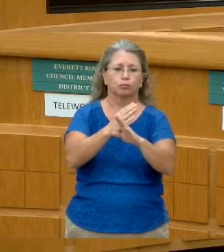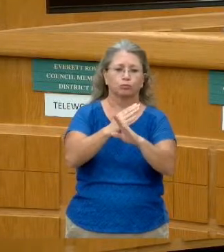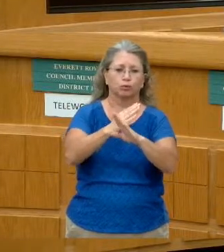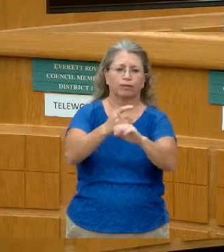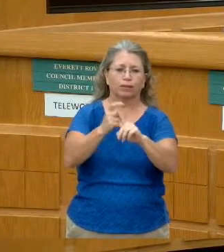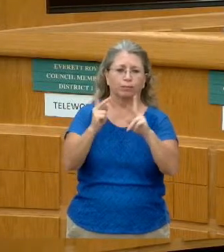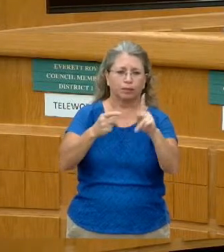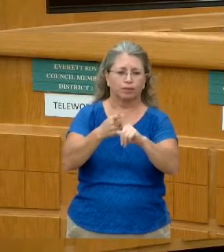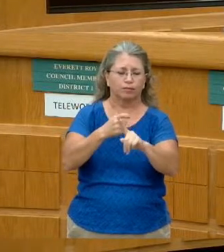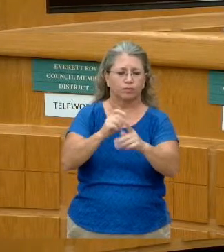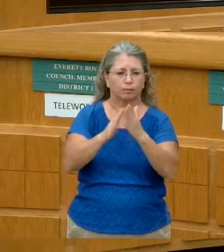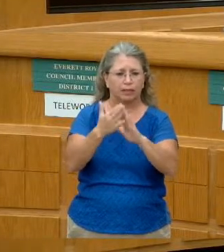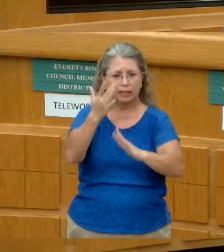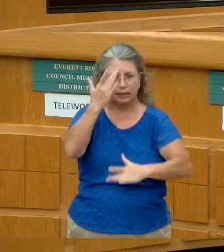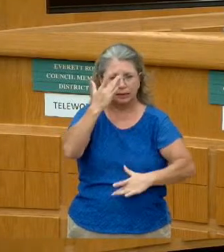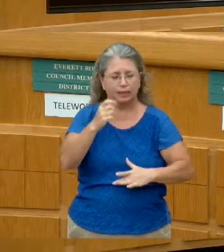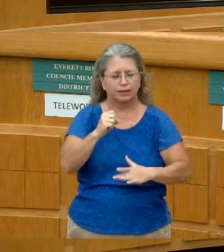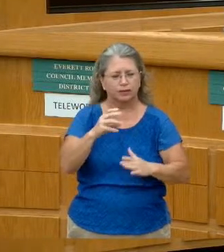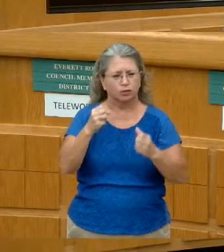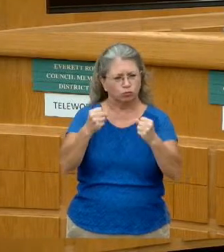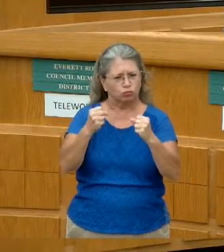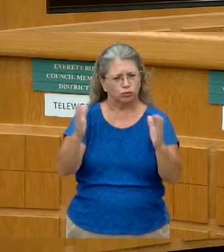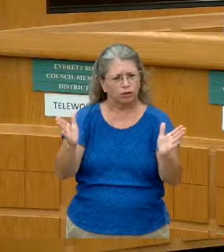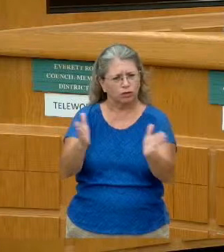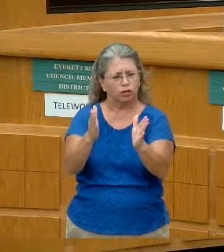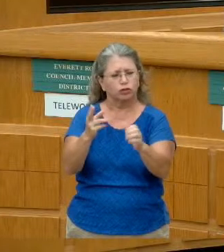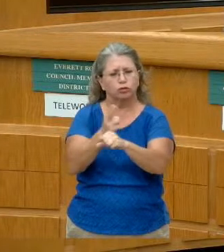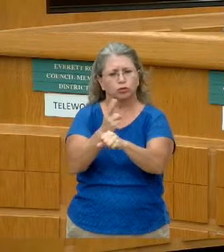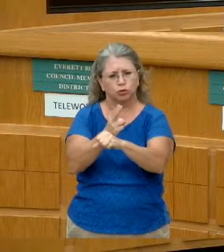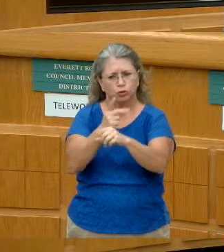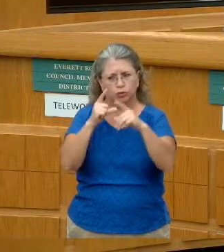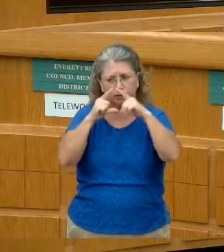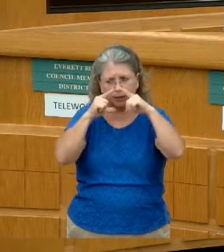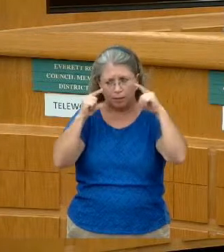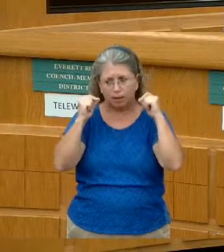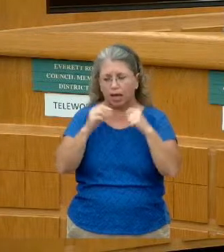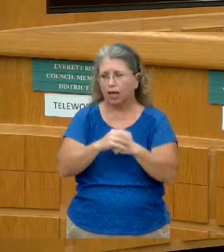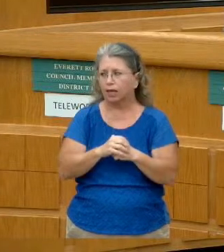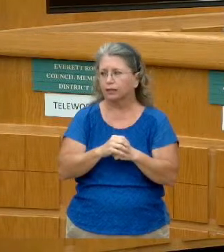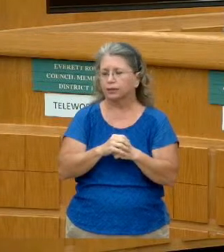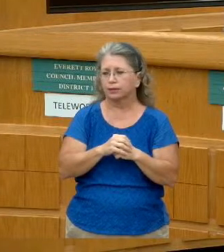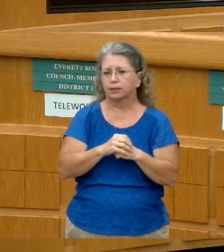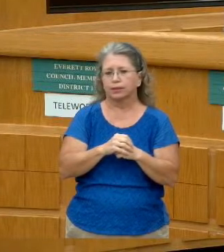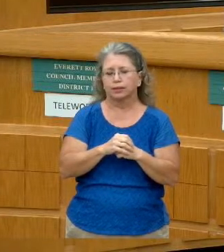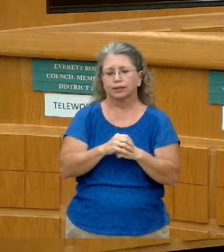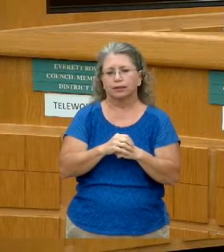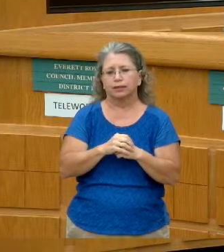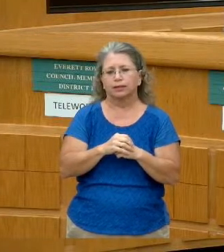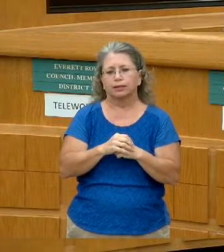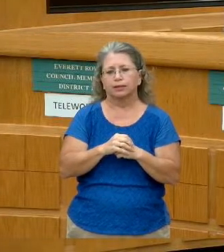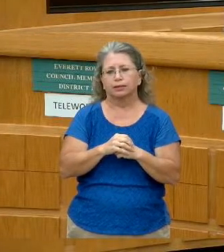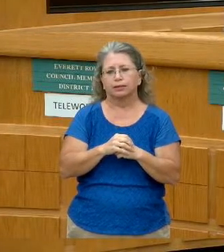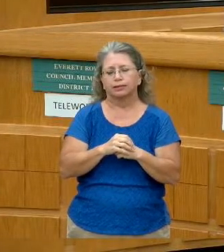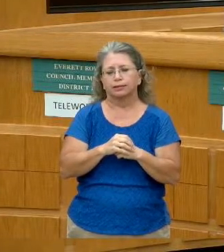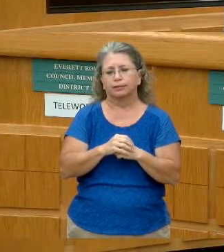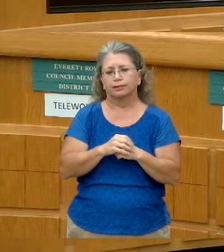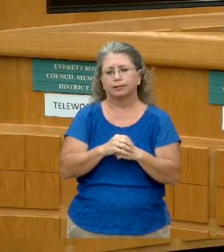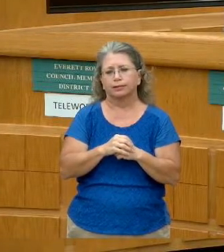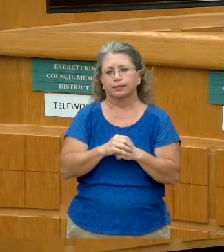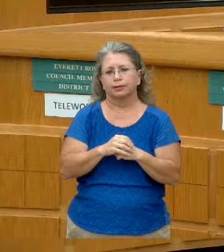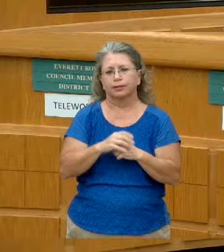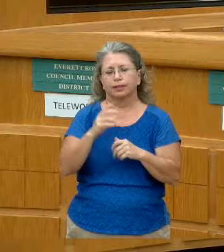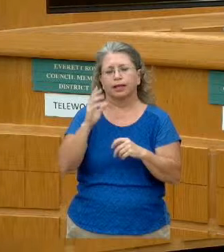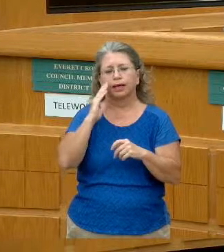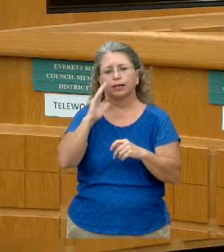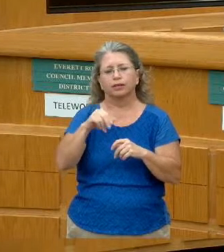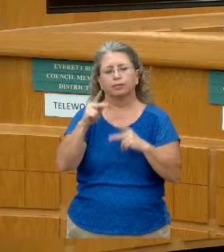you to wear the mask. Since people can't see your face, your facial